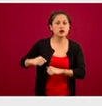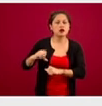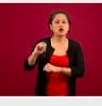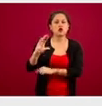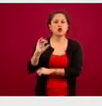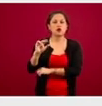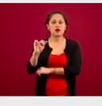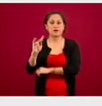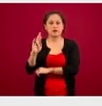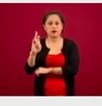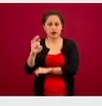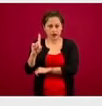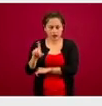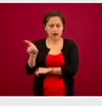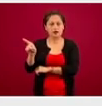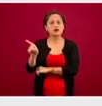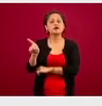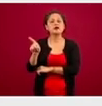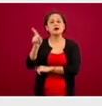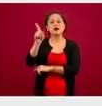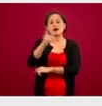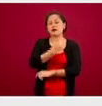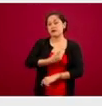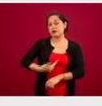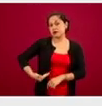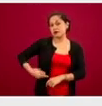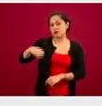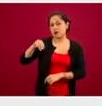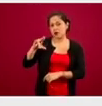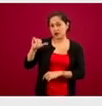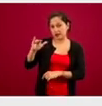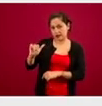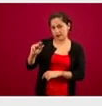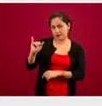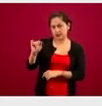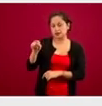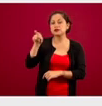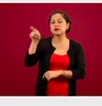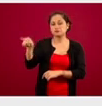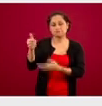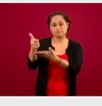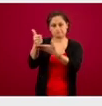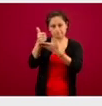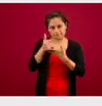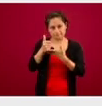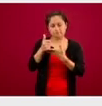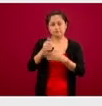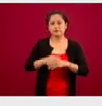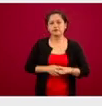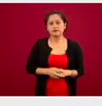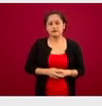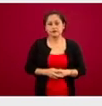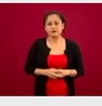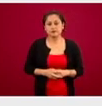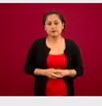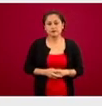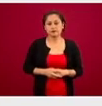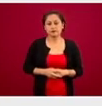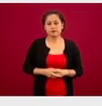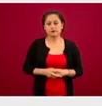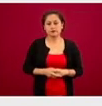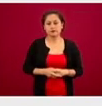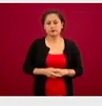CONAPRED through the president of CONAPRED, the President Bonica